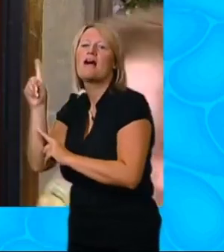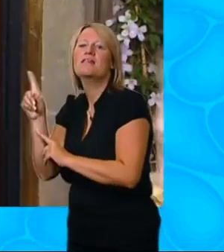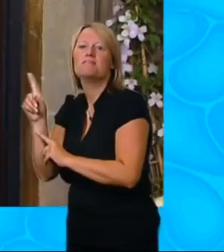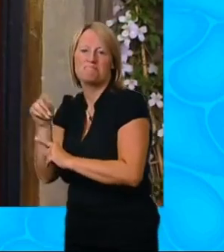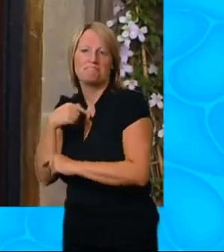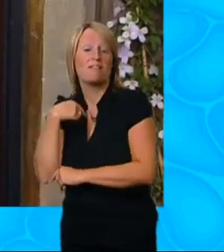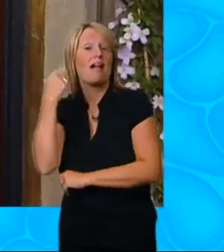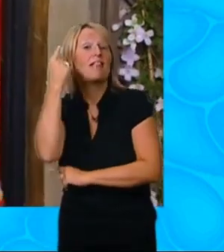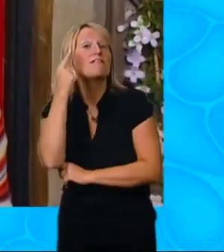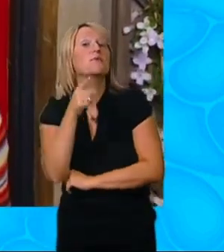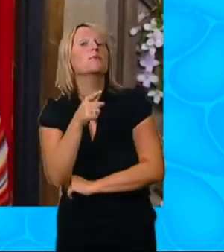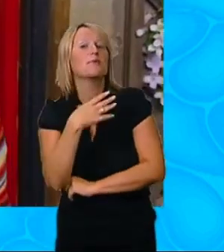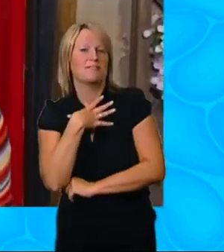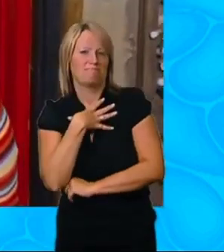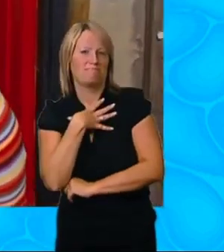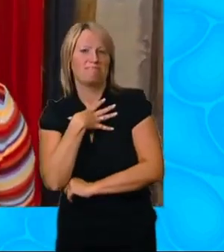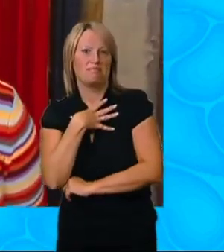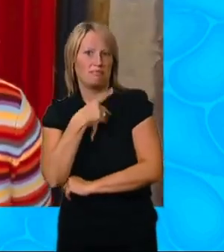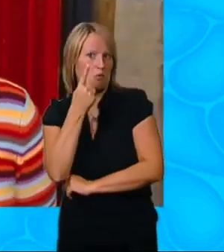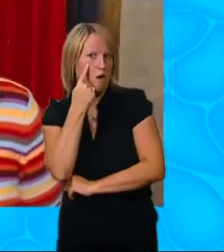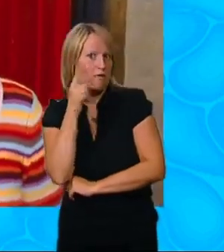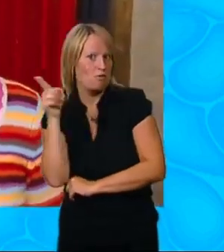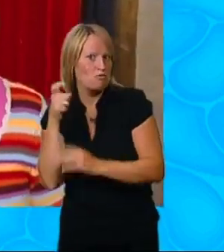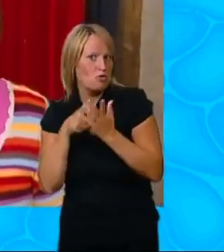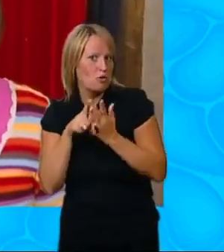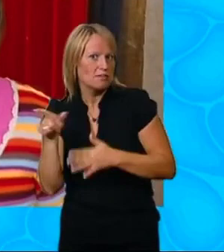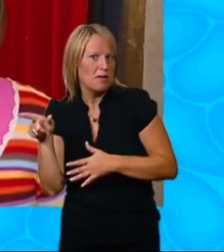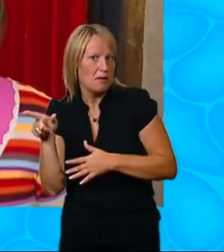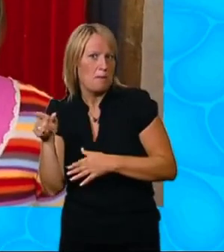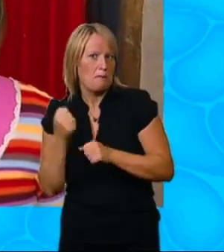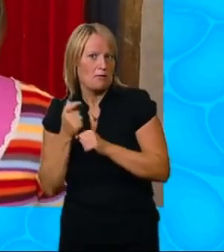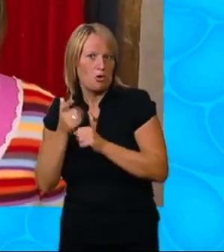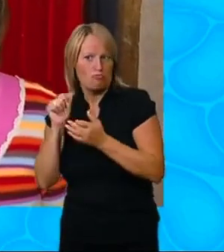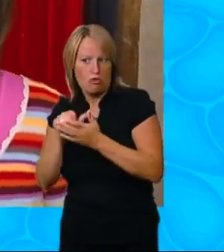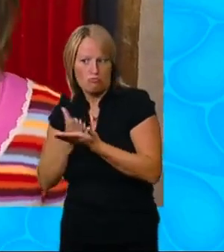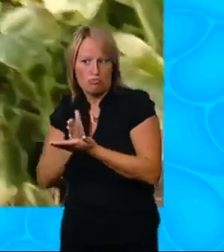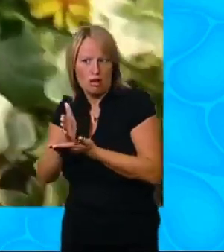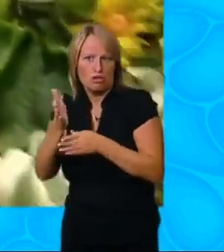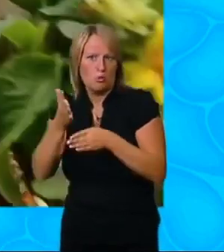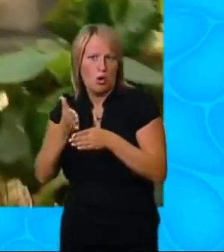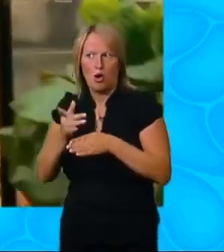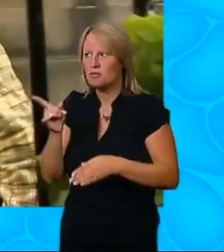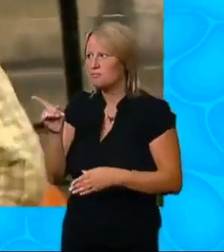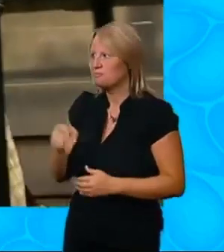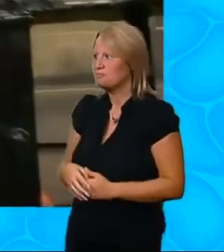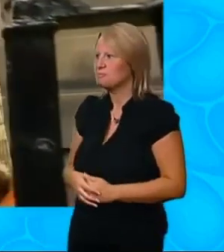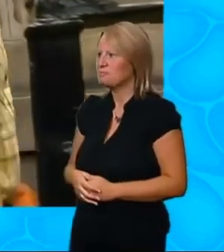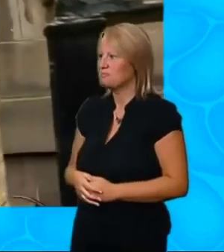too. Now, you keep a wee eye on Rudy and make sure he goes the right way to work.